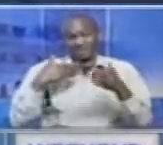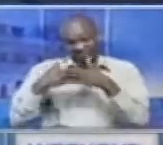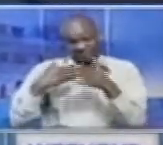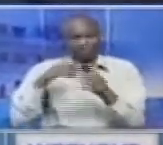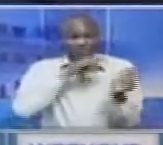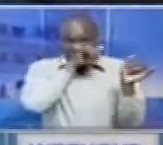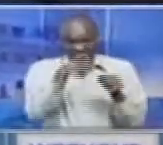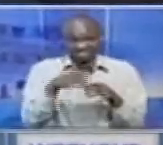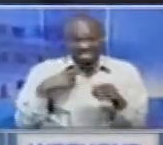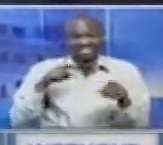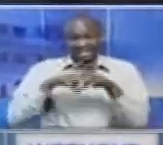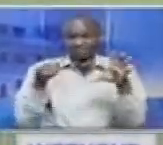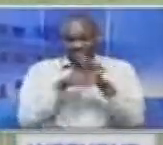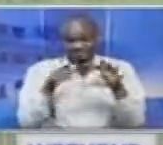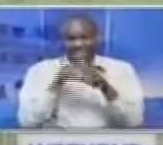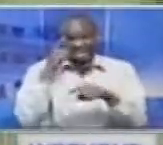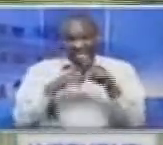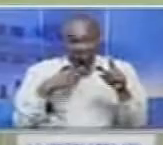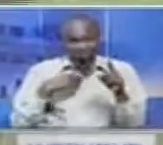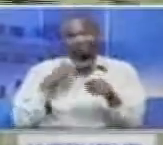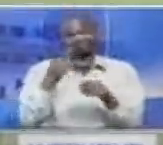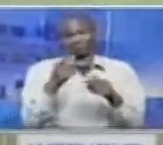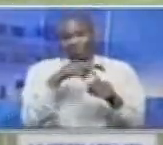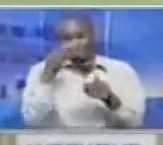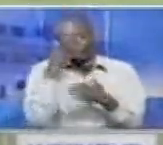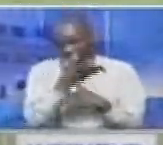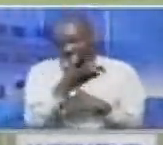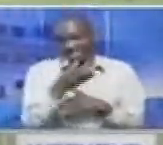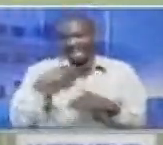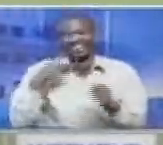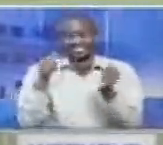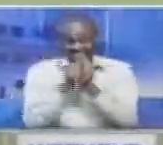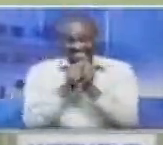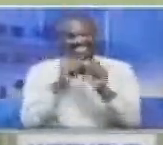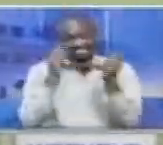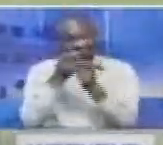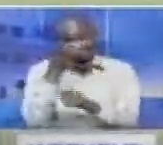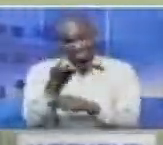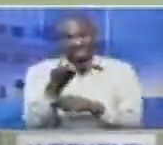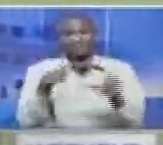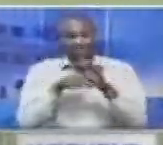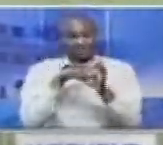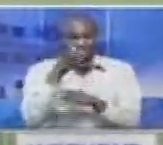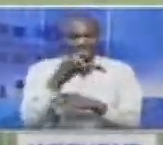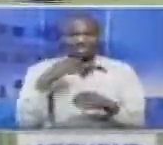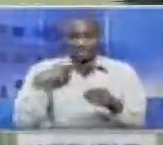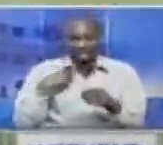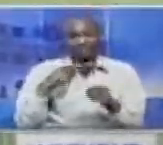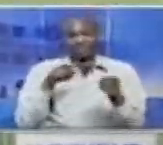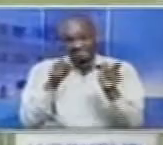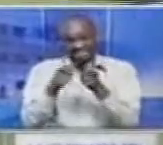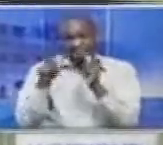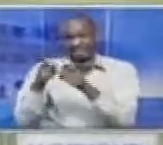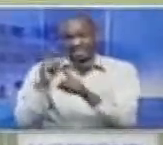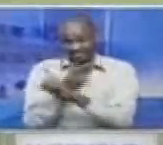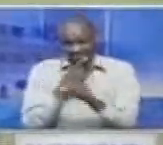from the city of Liverpool, where they took part in the annual Road to Anfield tournament, was among tens of other teams that took part in the tournament that brings together media,